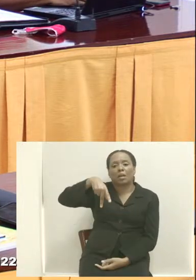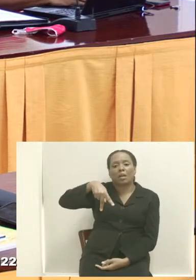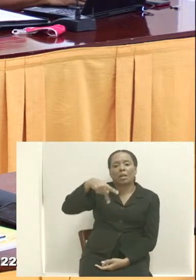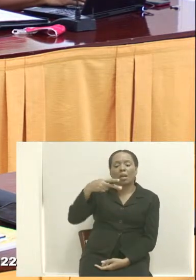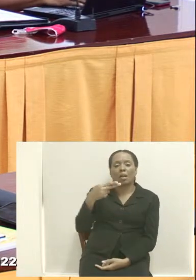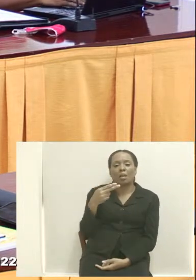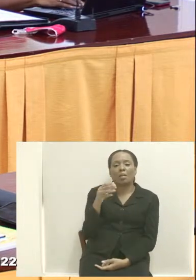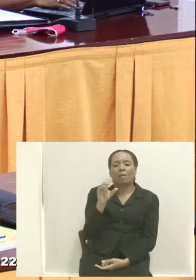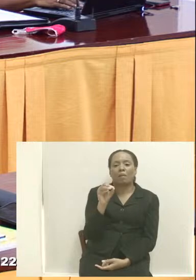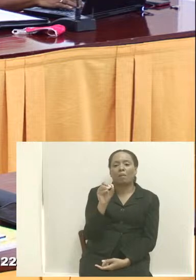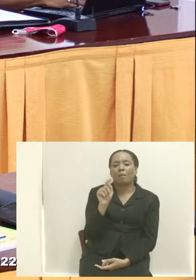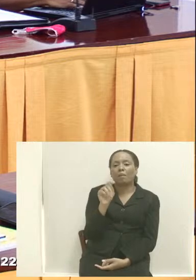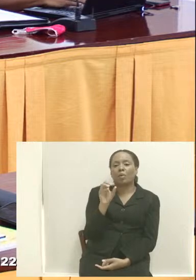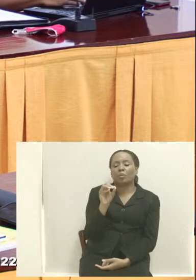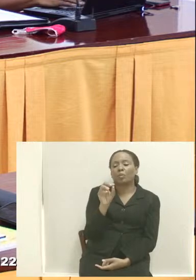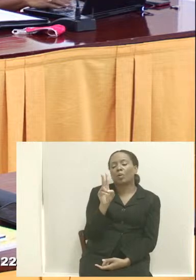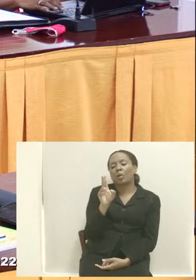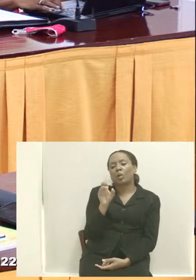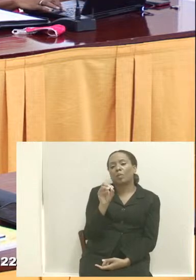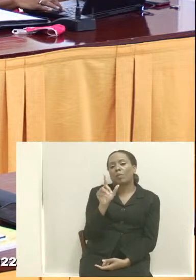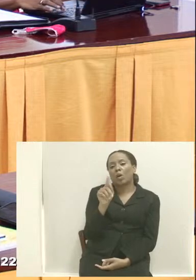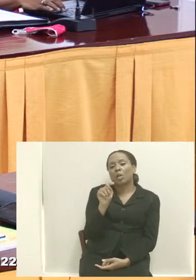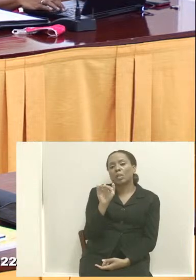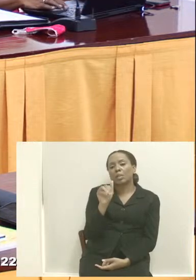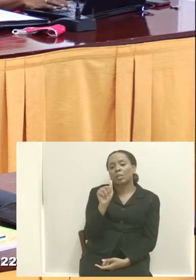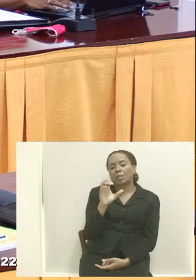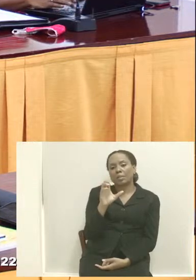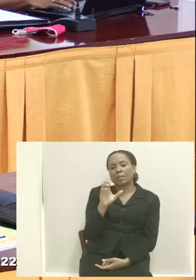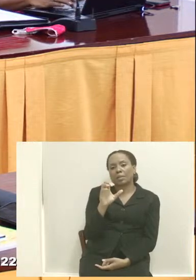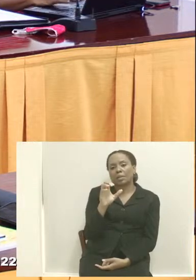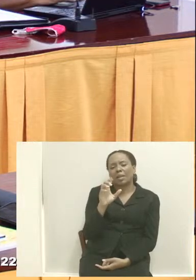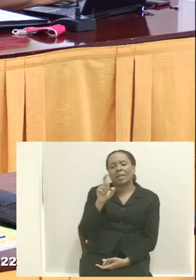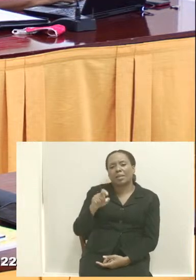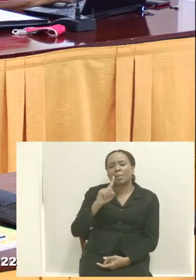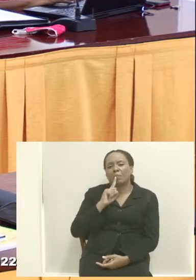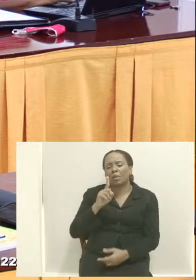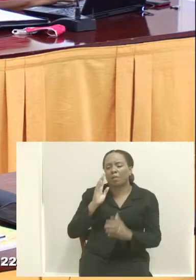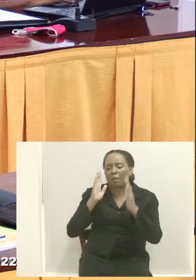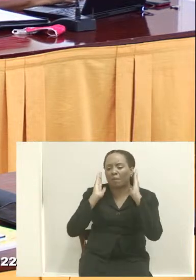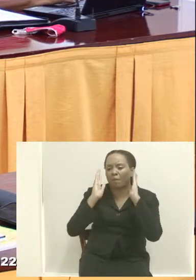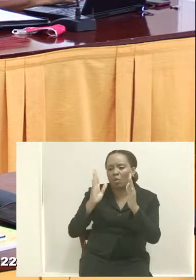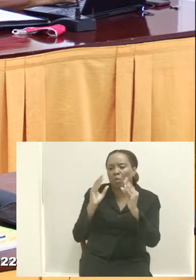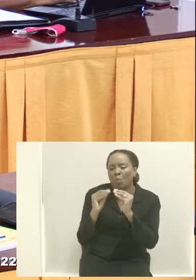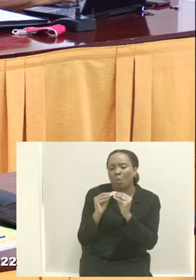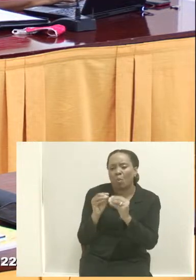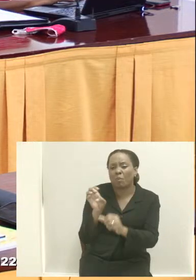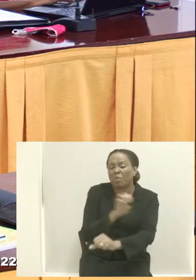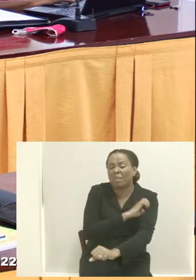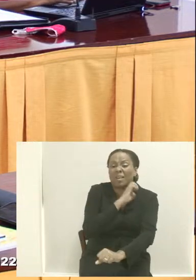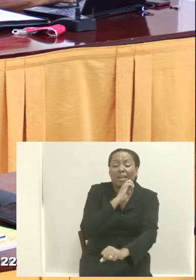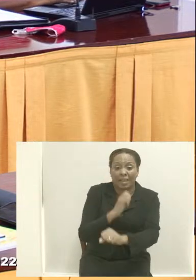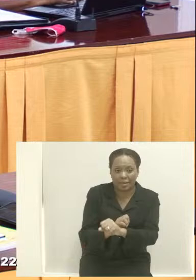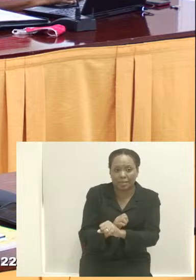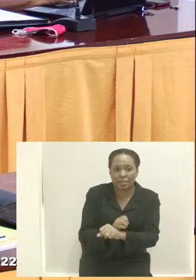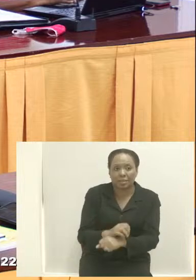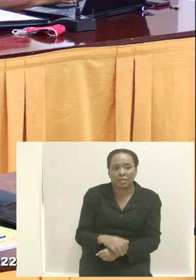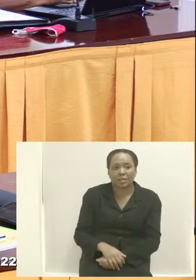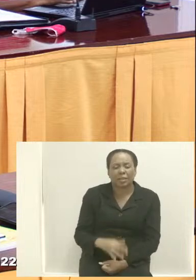of an energy company. Now, ma'am, if we look across Barbados at